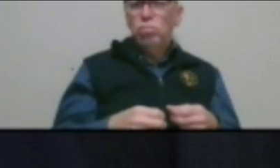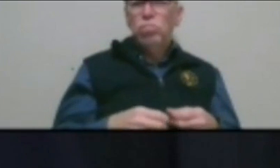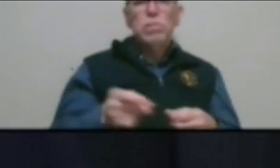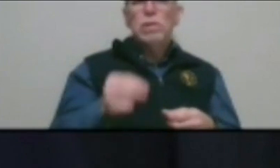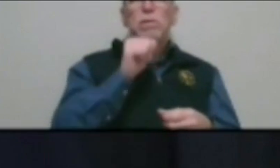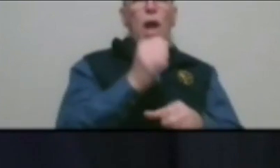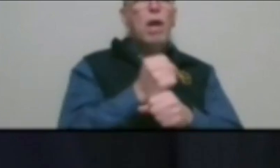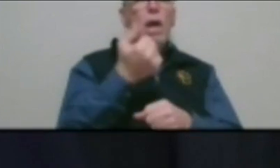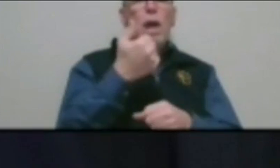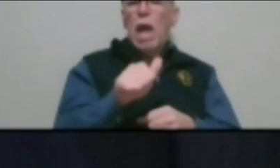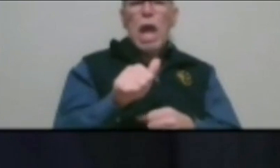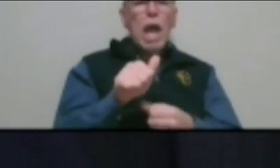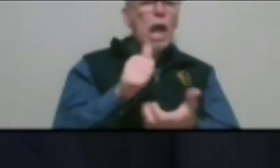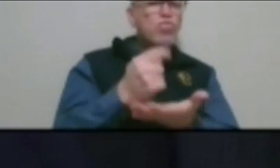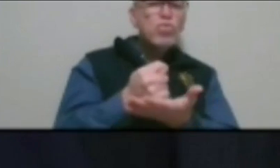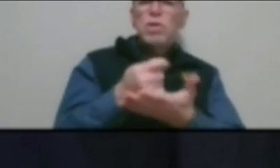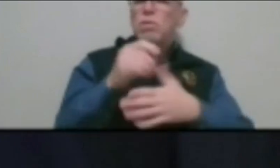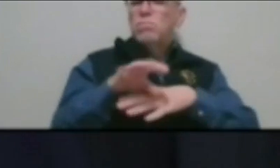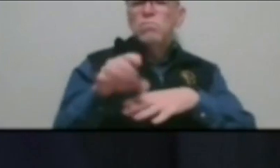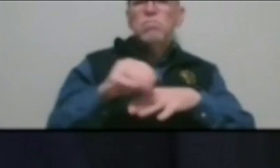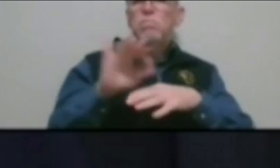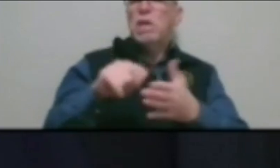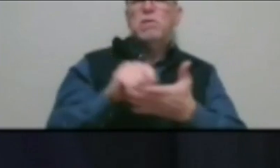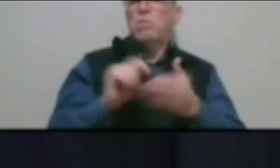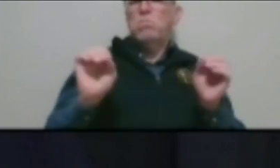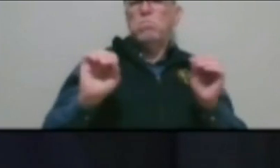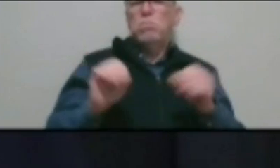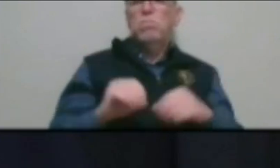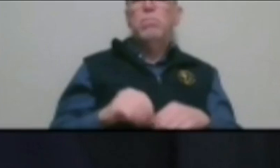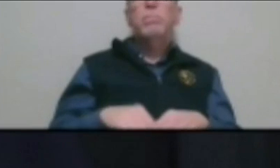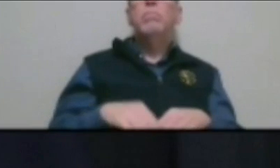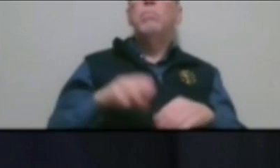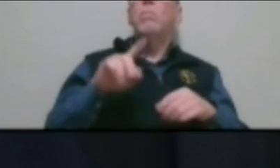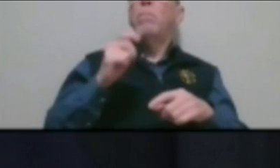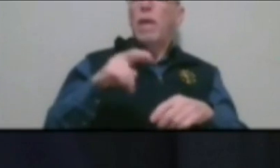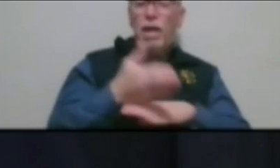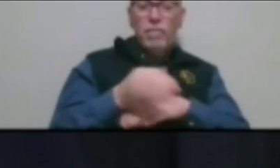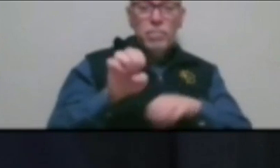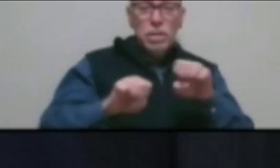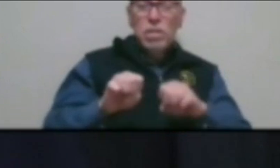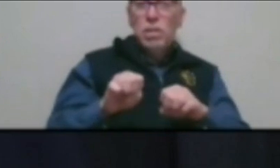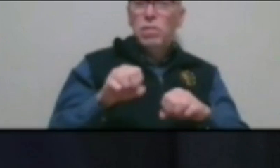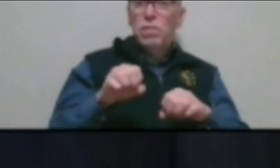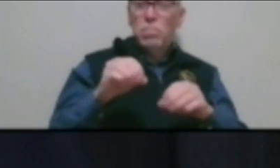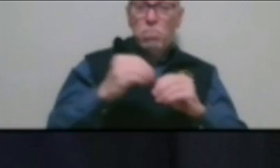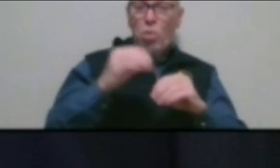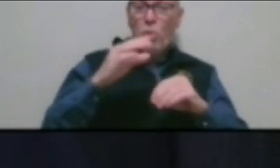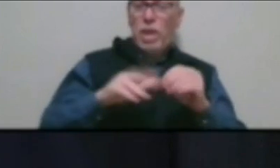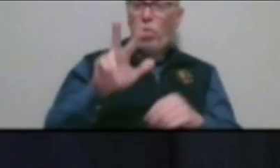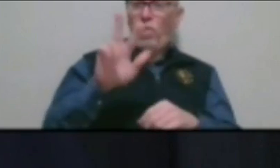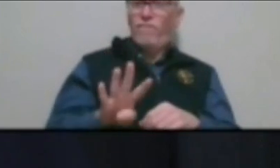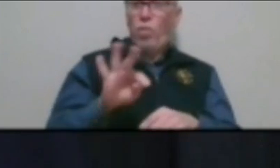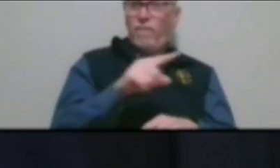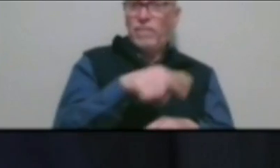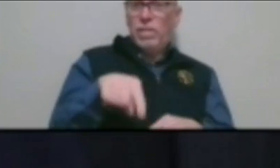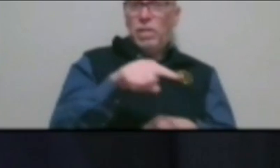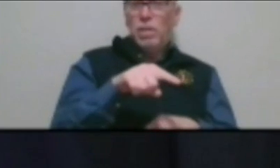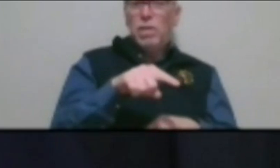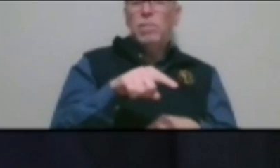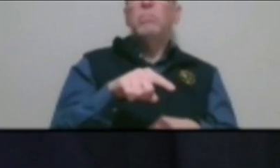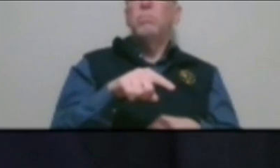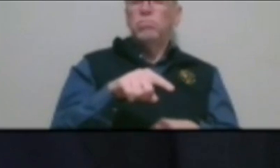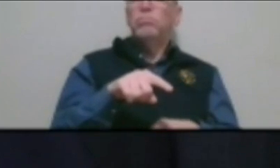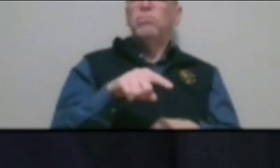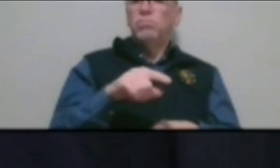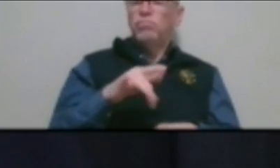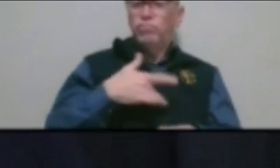at the time of their self-assessment. But for more than 3/4 of those taking the self-assessments, there was confirmation of